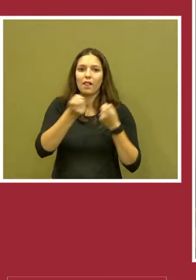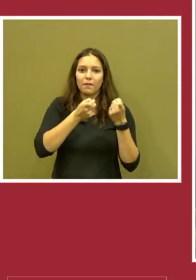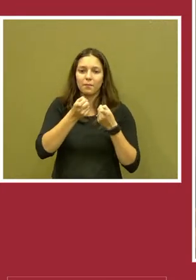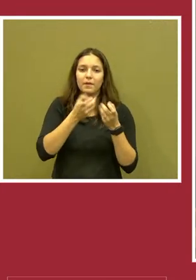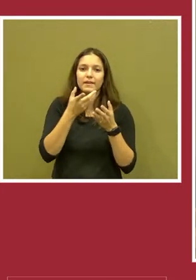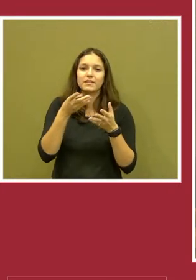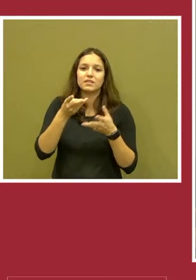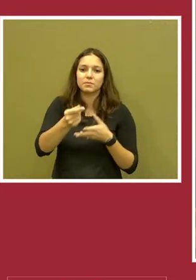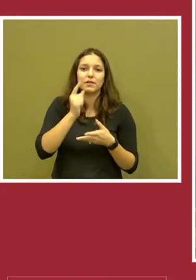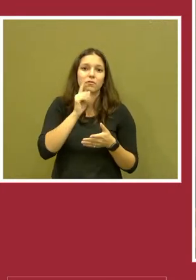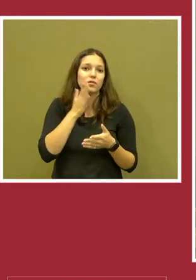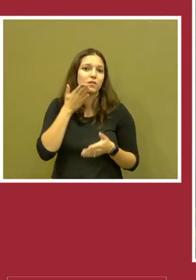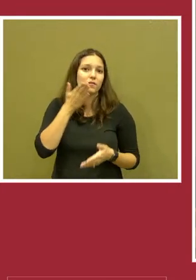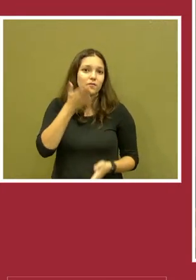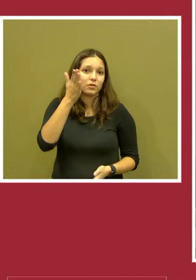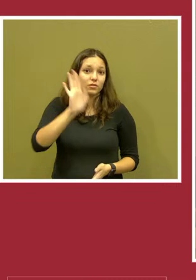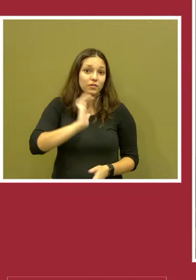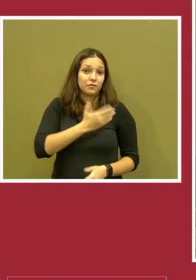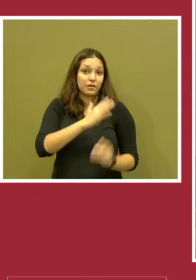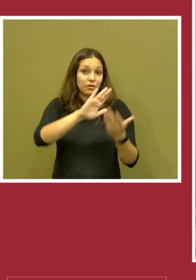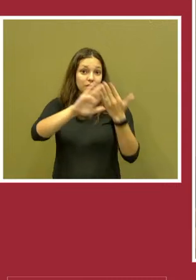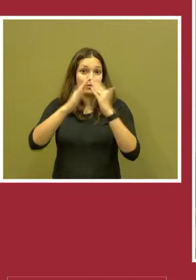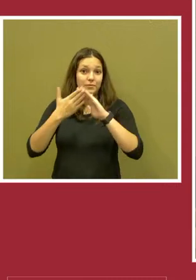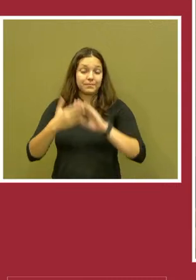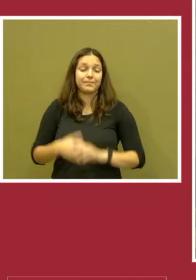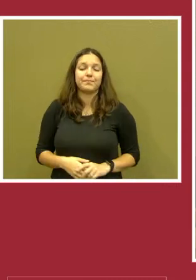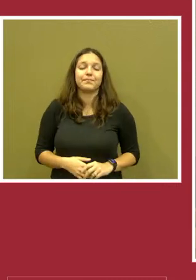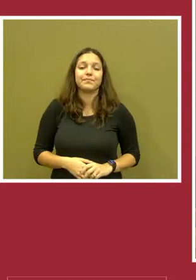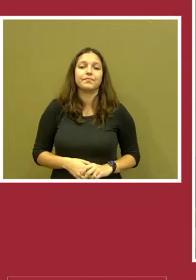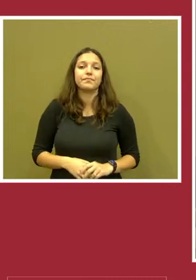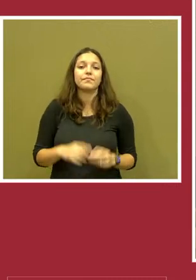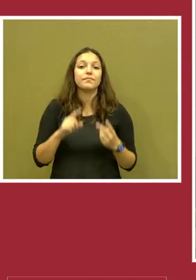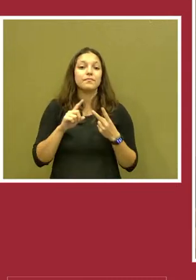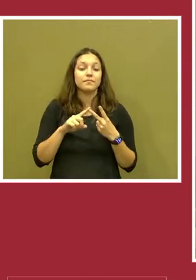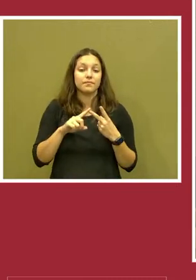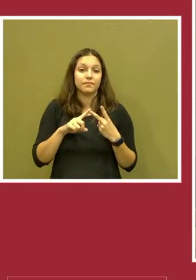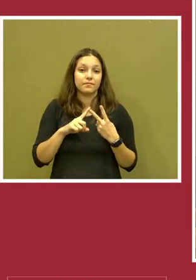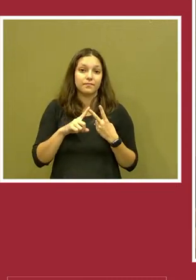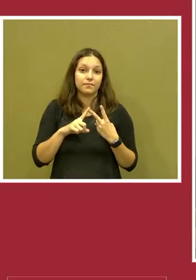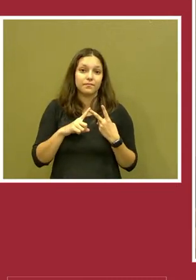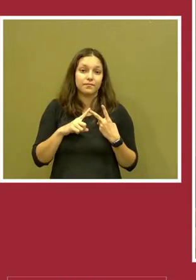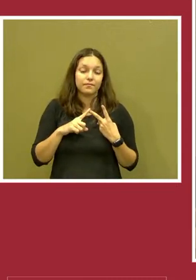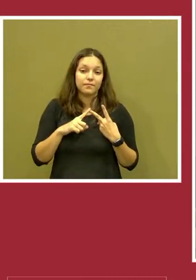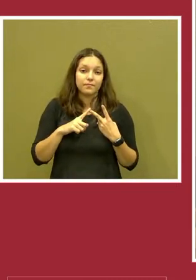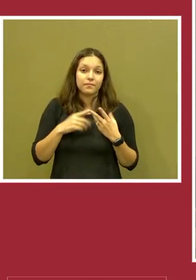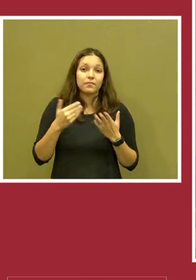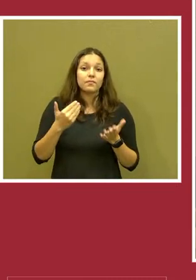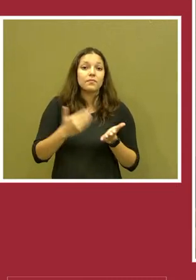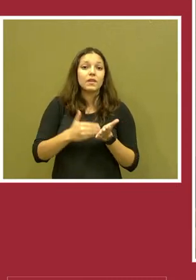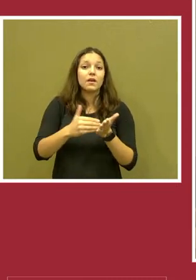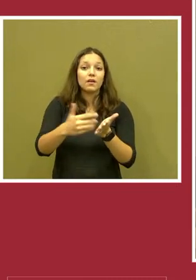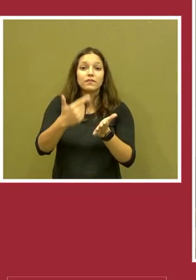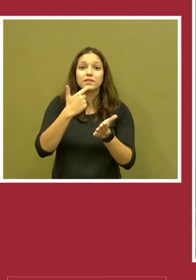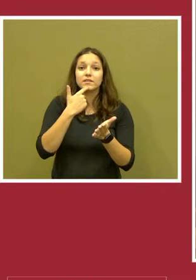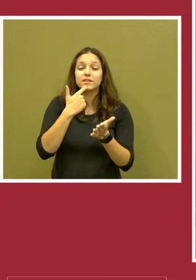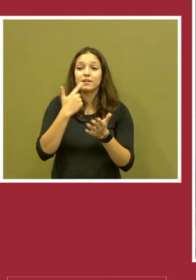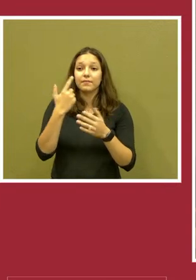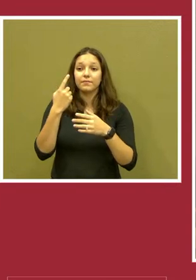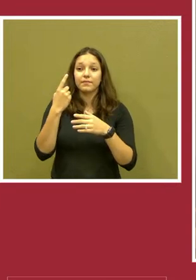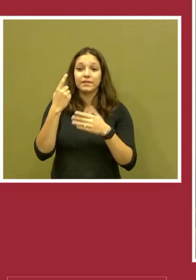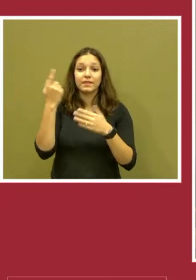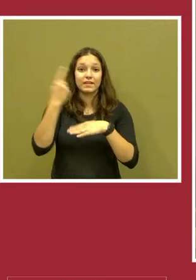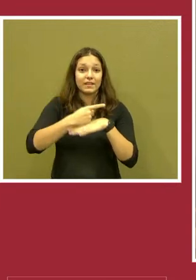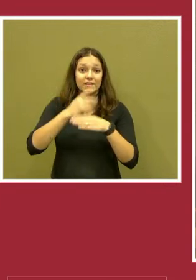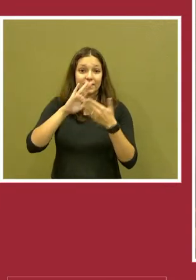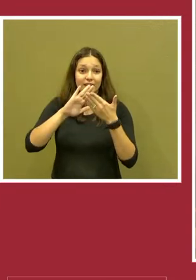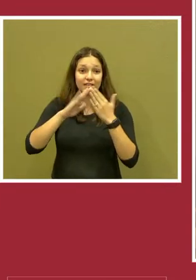for the future of our community. And then second, I would just, I often say the day a city stops